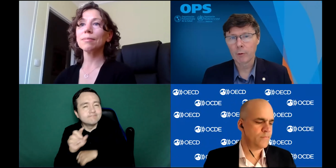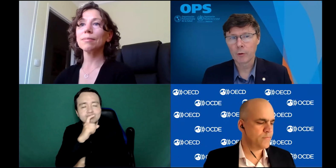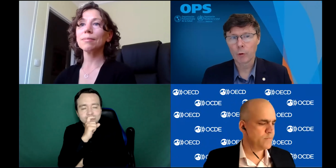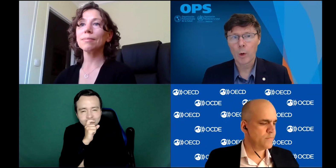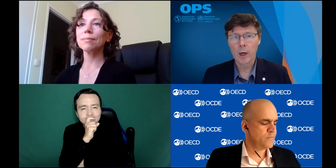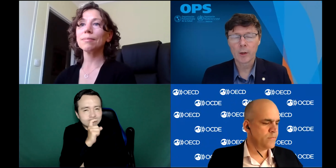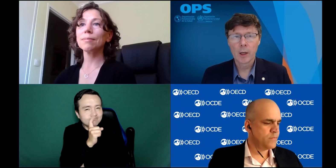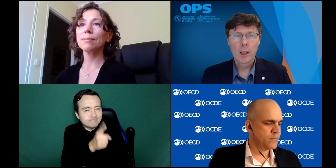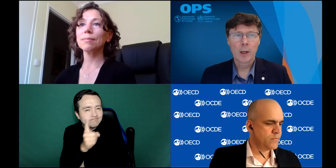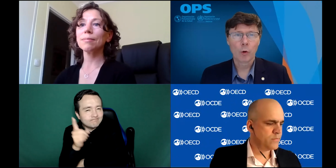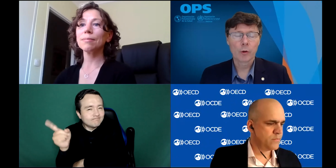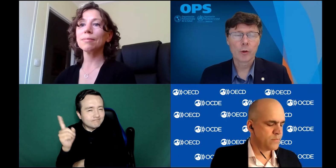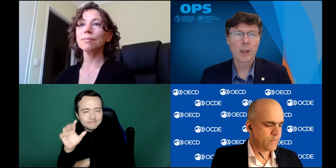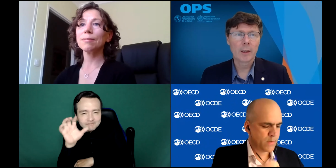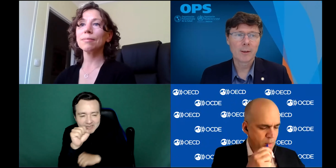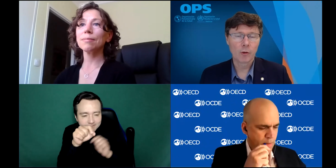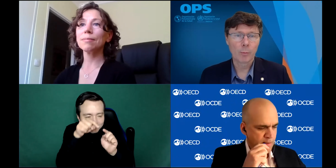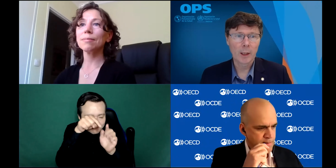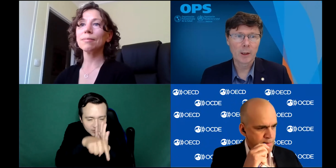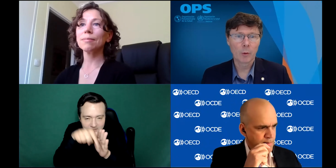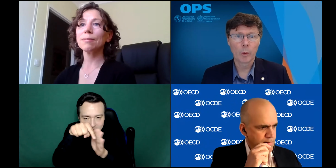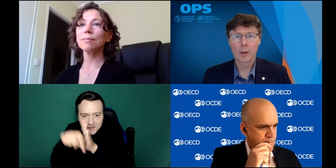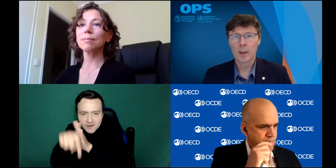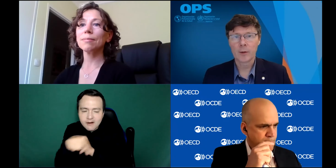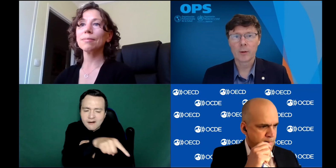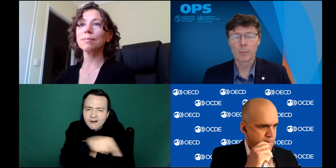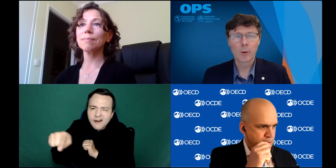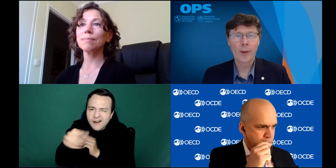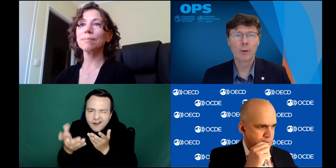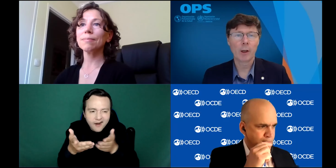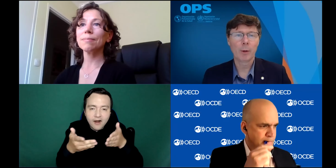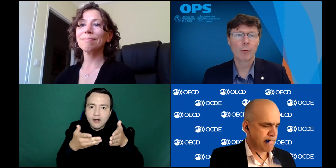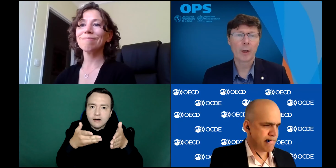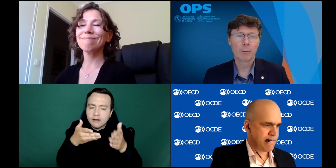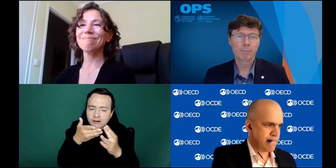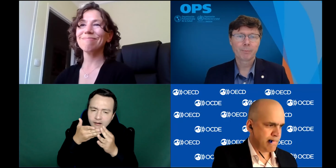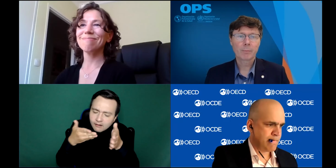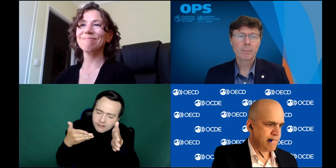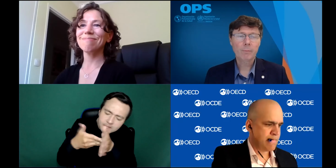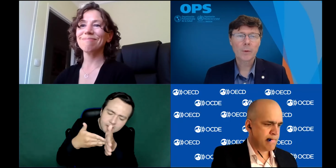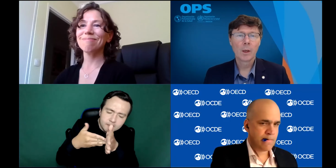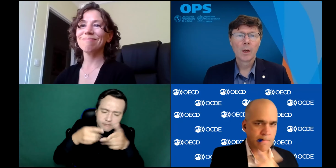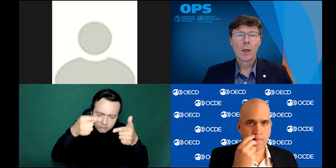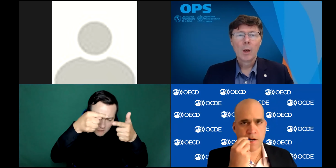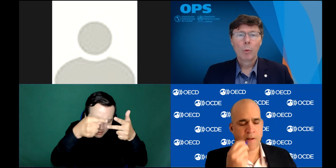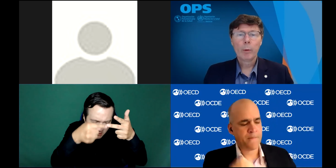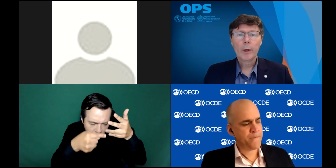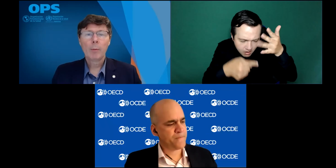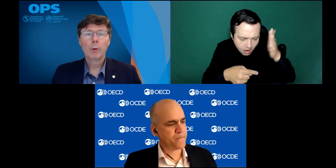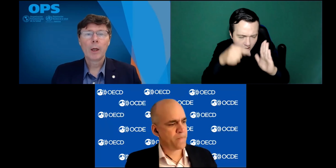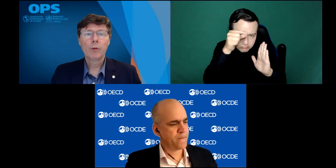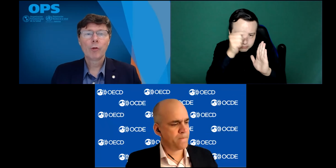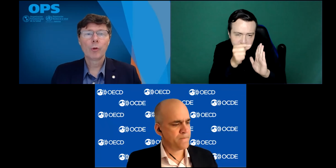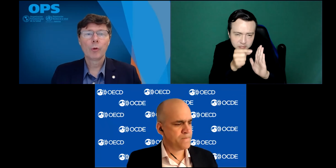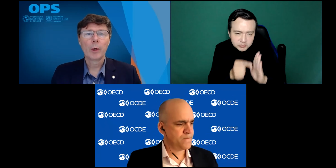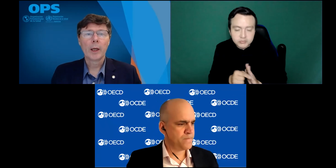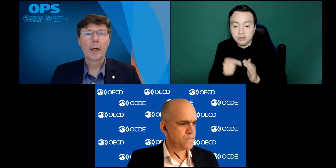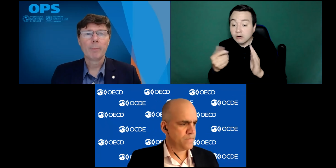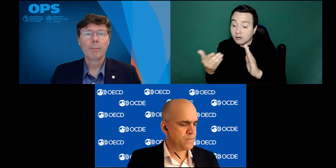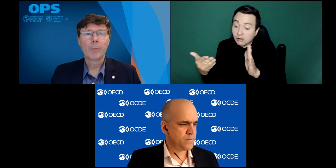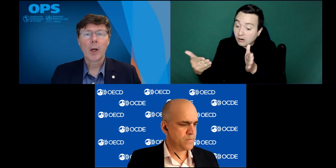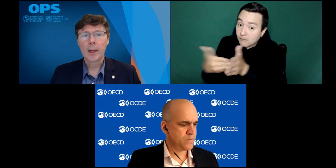generate the evidence required in order to guide decision making within health systems. So thank you very much for that. We will now move on